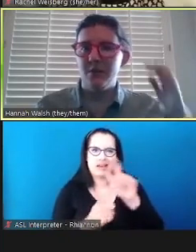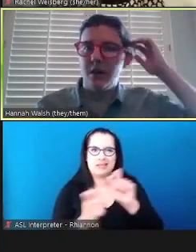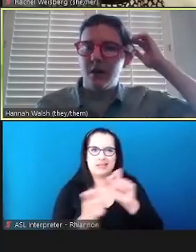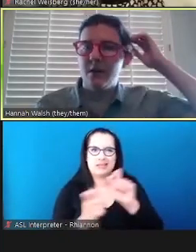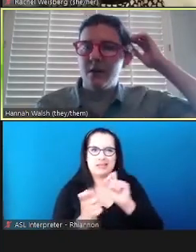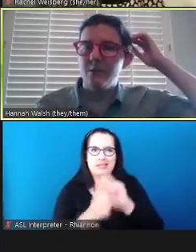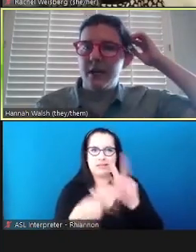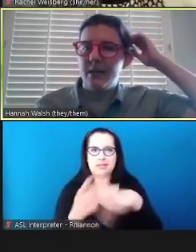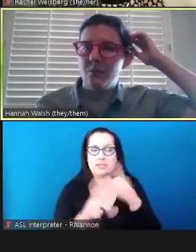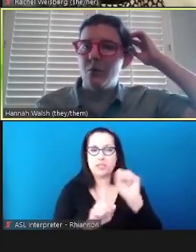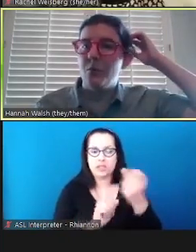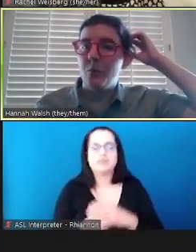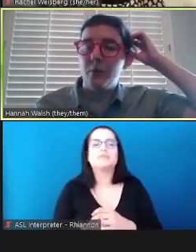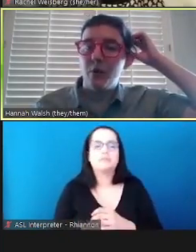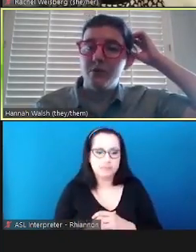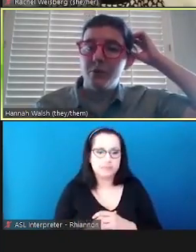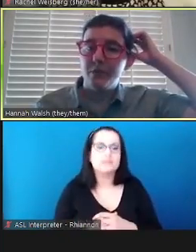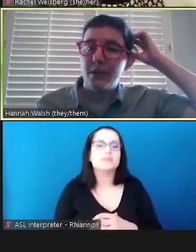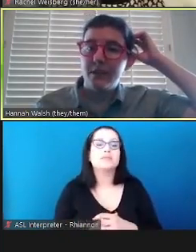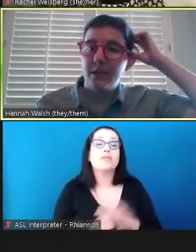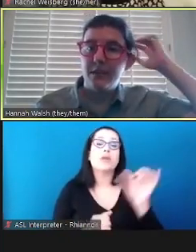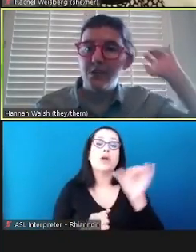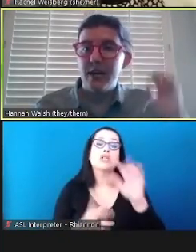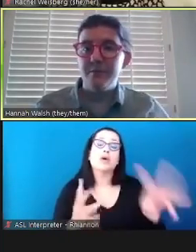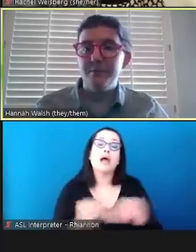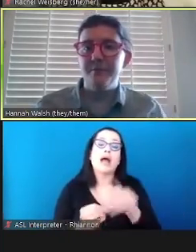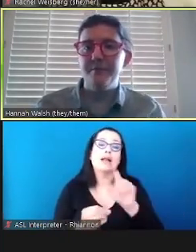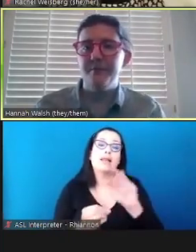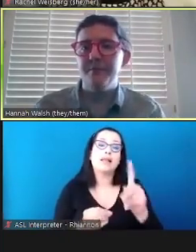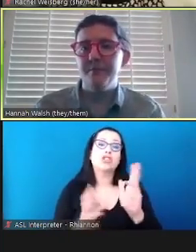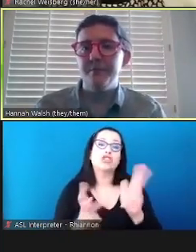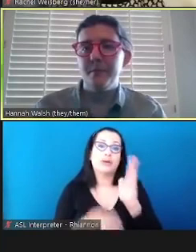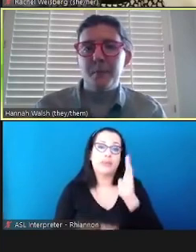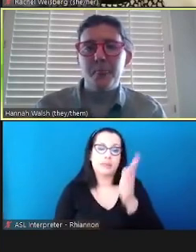situation, and we will also put that link in the chat.